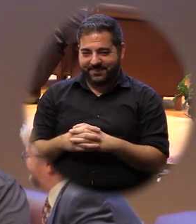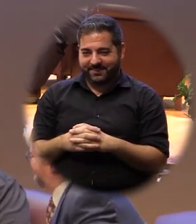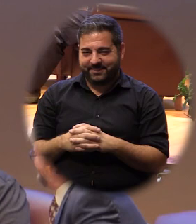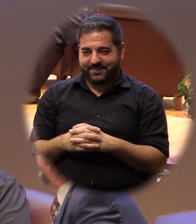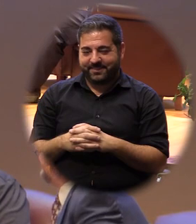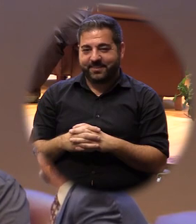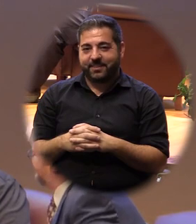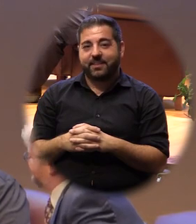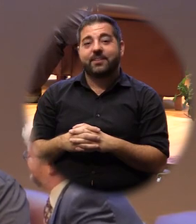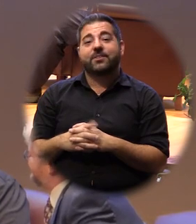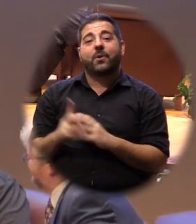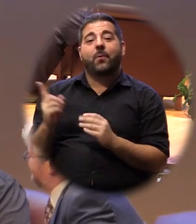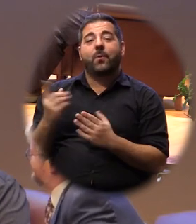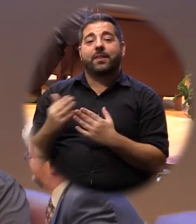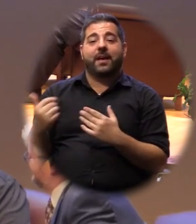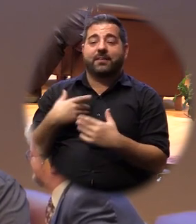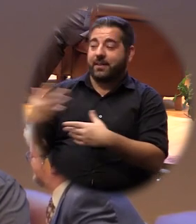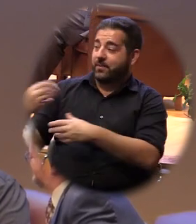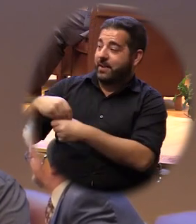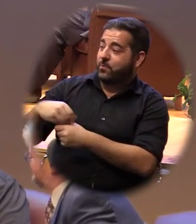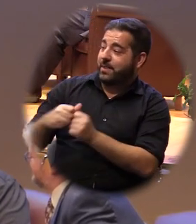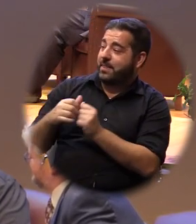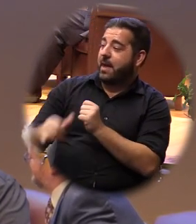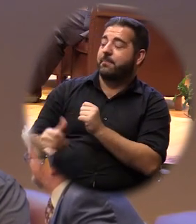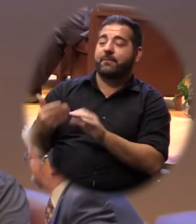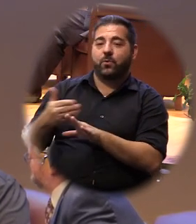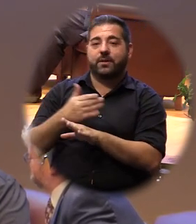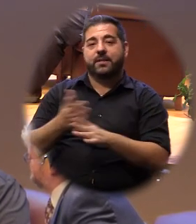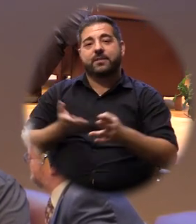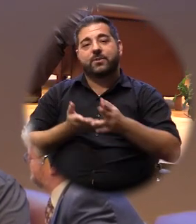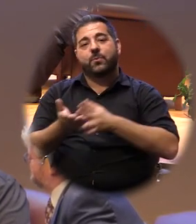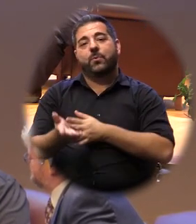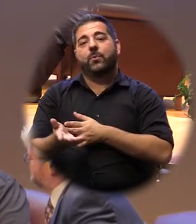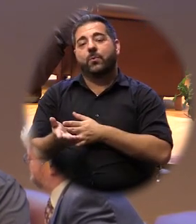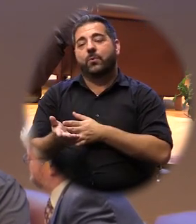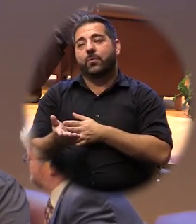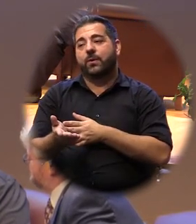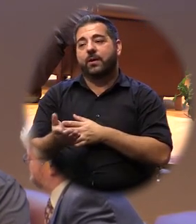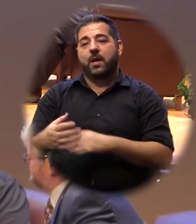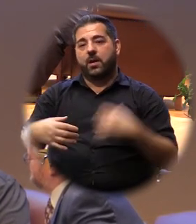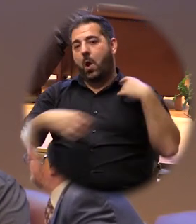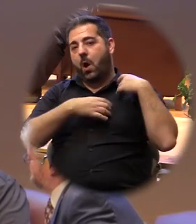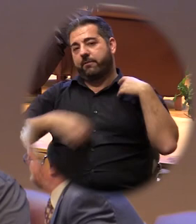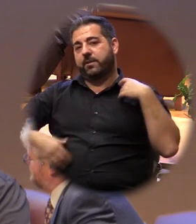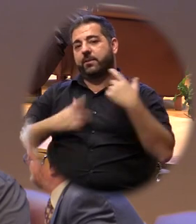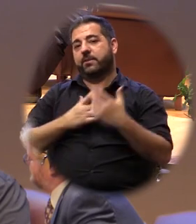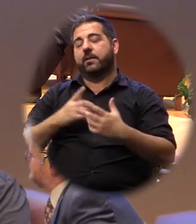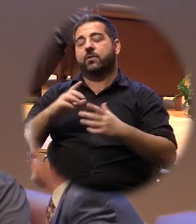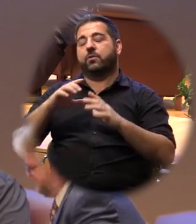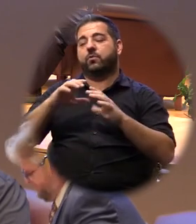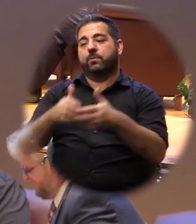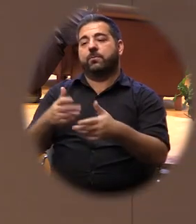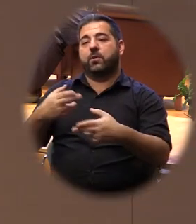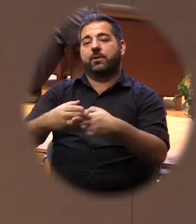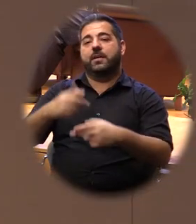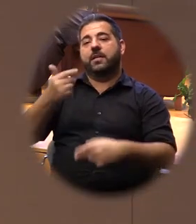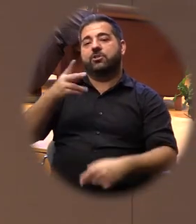So one of the places where I've got to engage this a little bit is through, at Harvard, there's a group called the Gender Sci